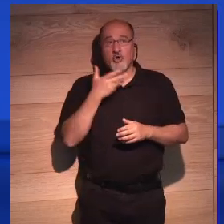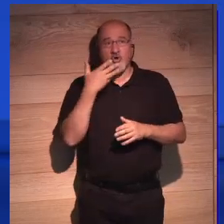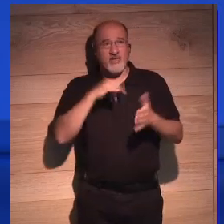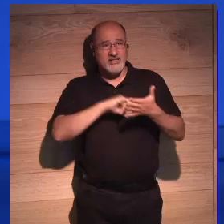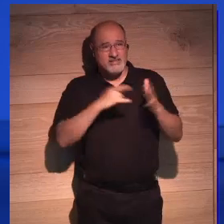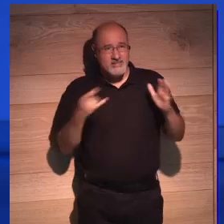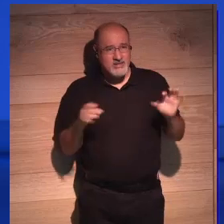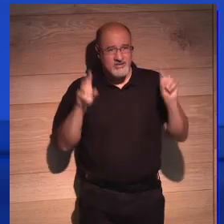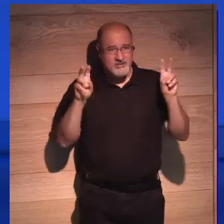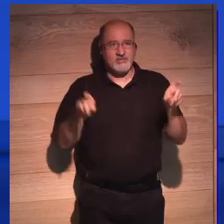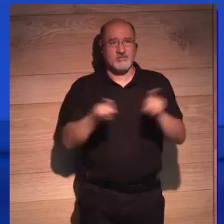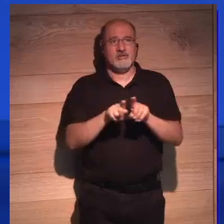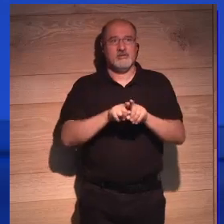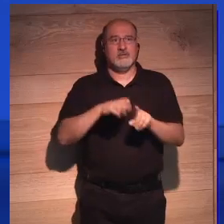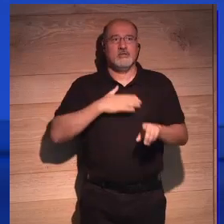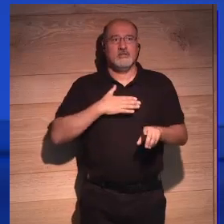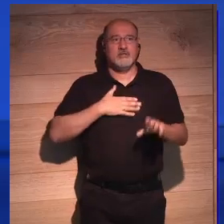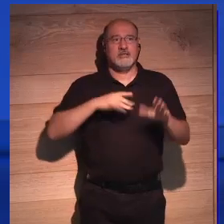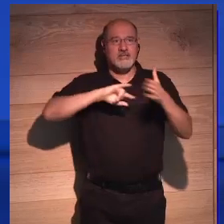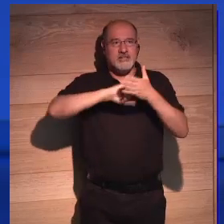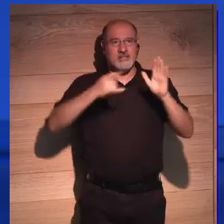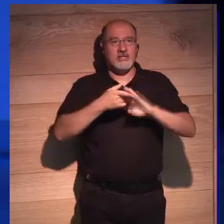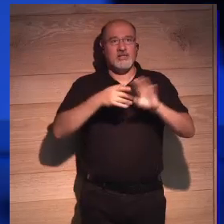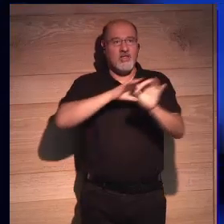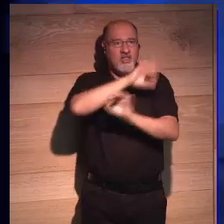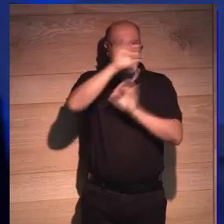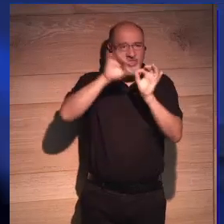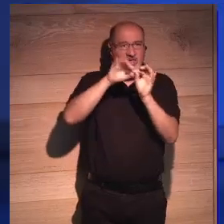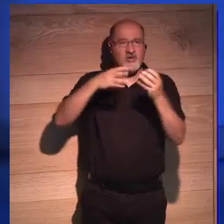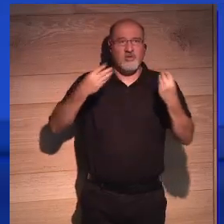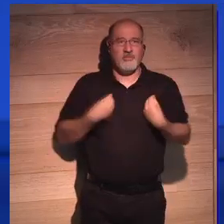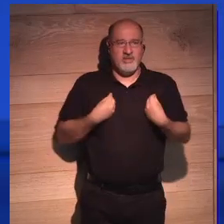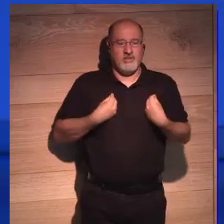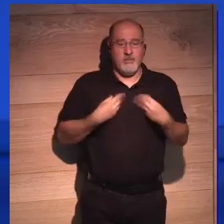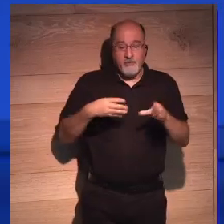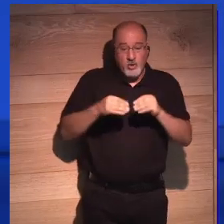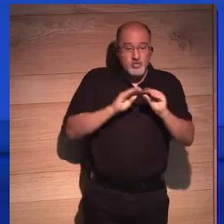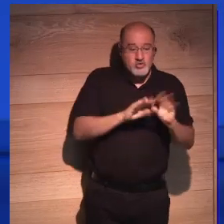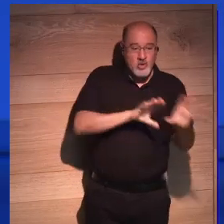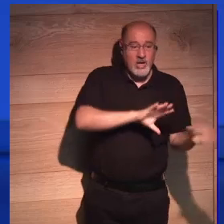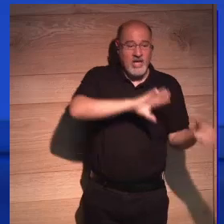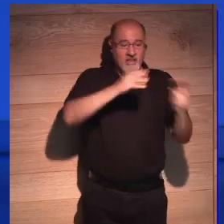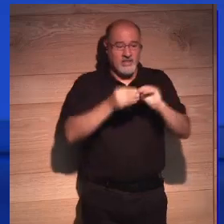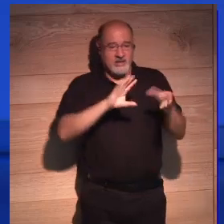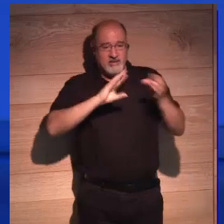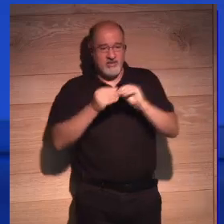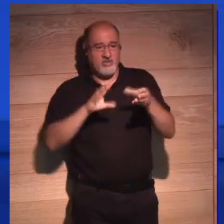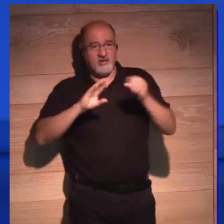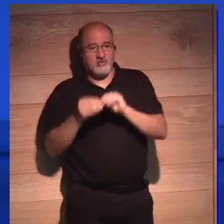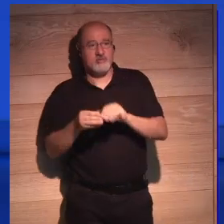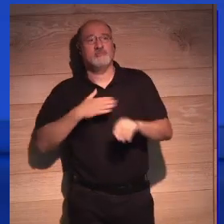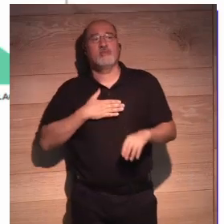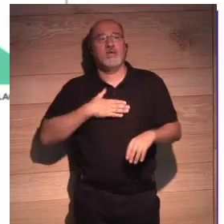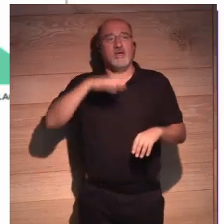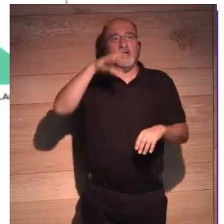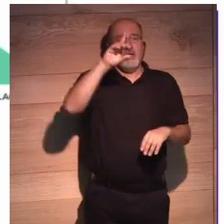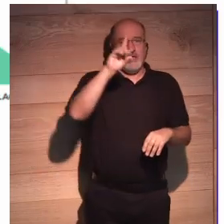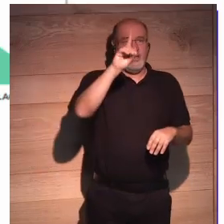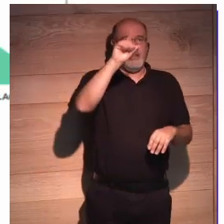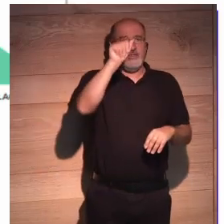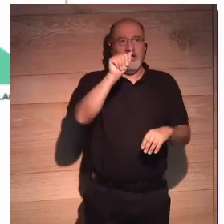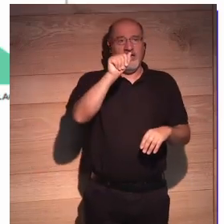life cycle. This is an adaptation of it by Geoffrey Moore from the early 90s, where he